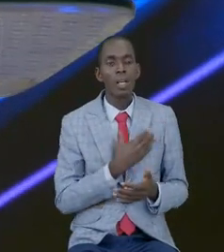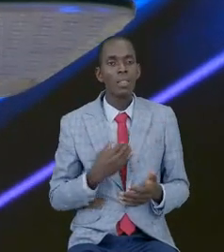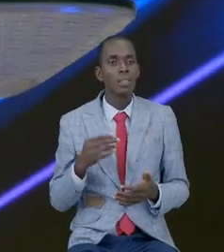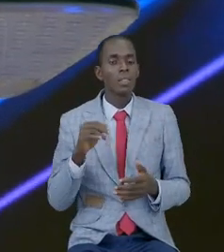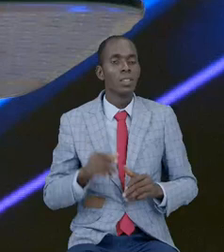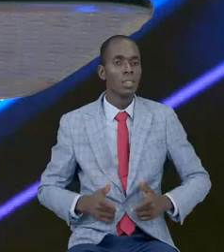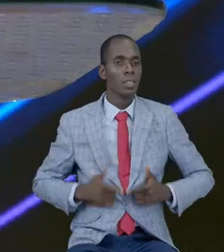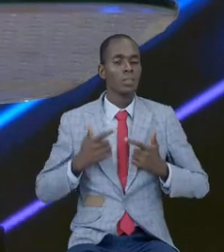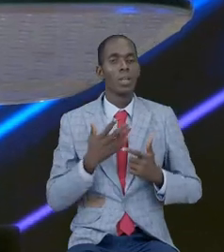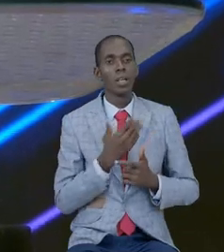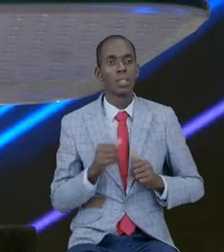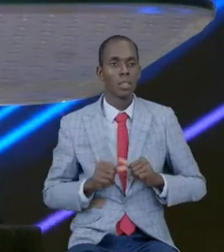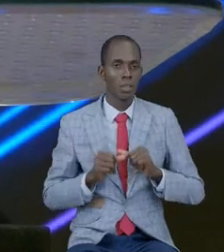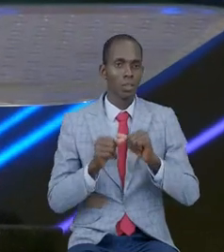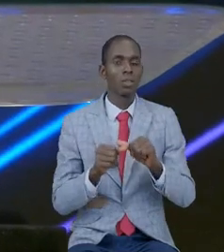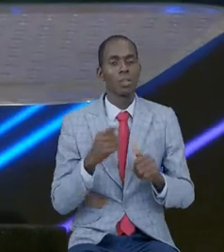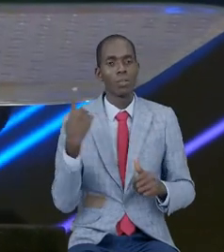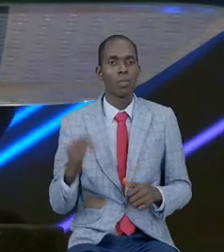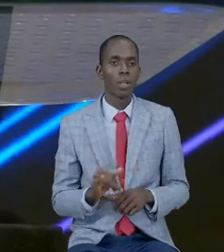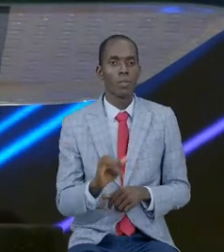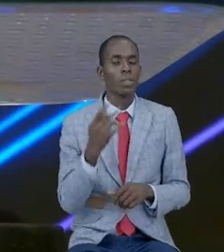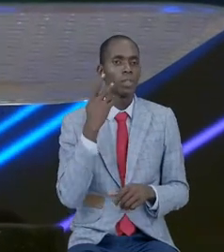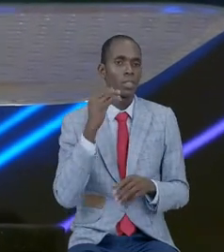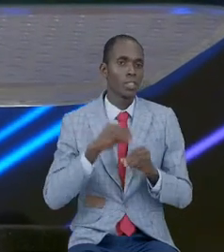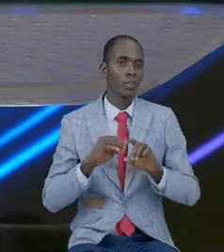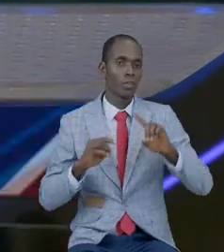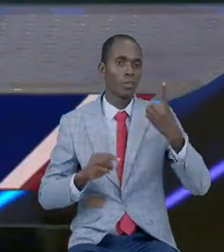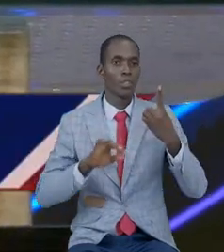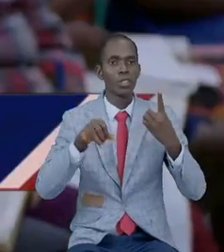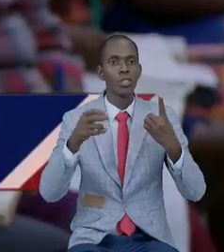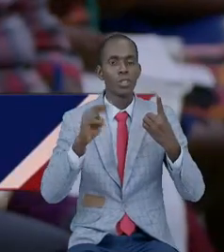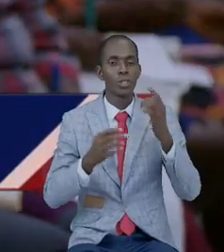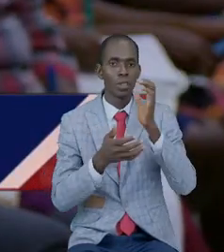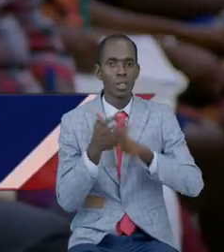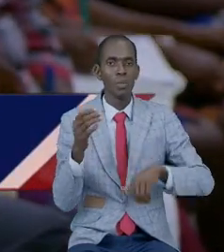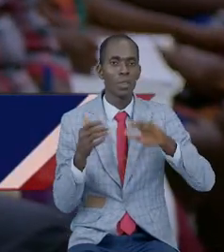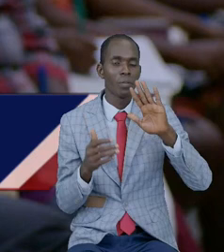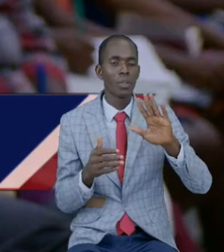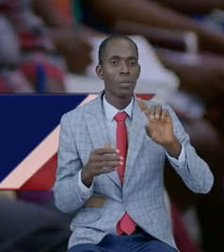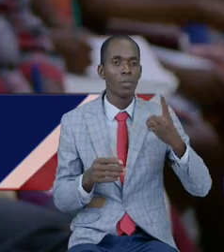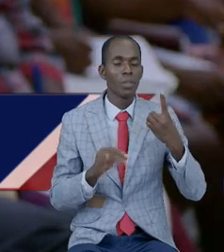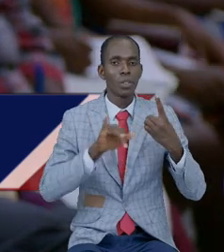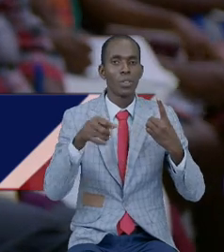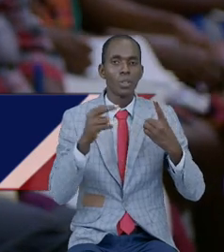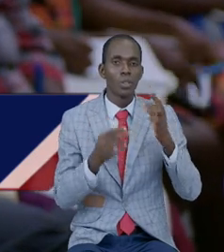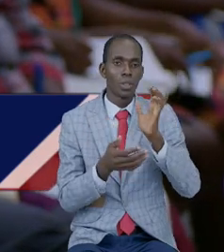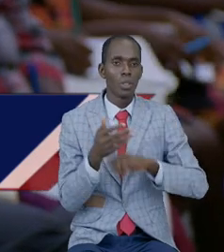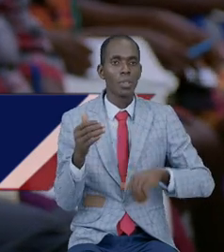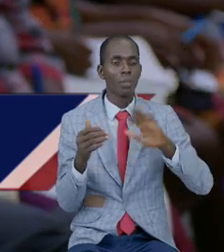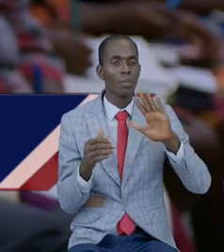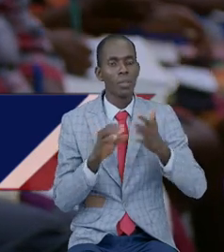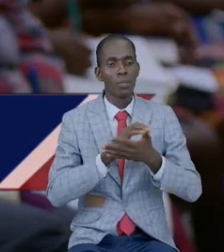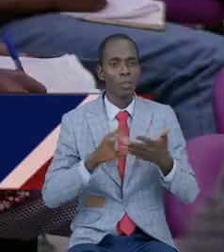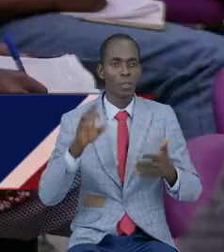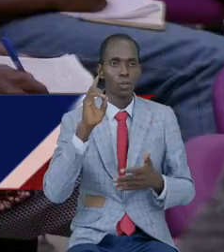forever it tells us in first john chapter 5 verse 1 first john chapter 5